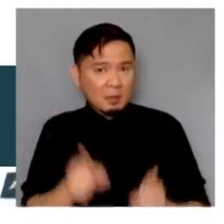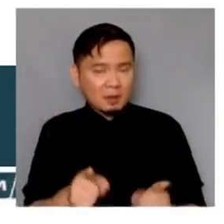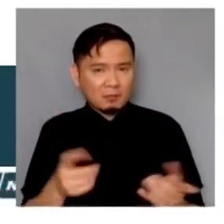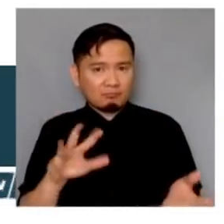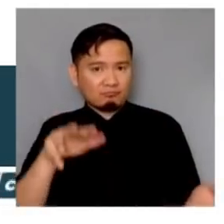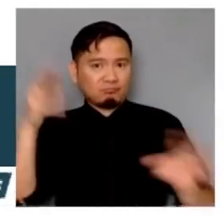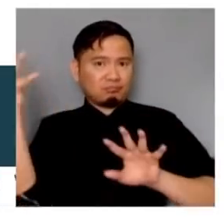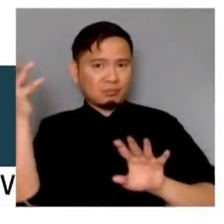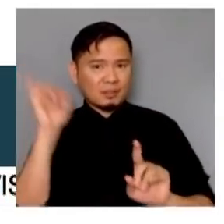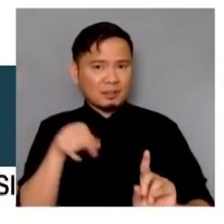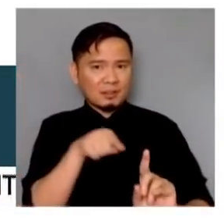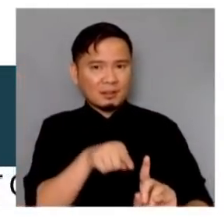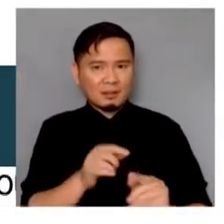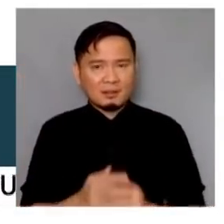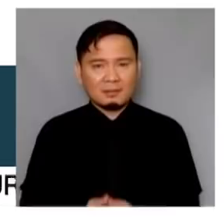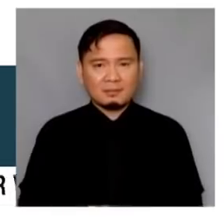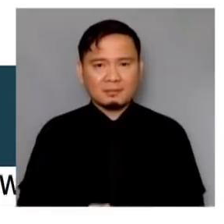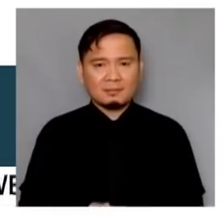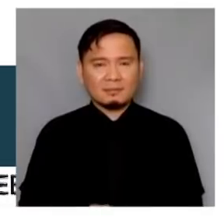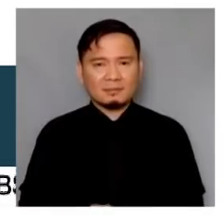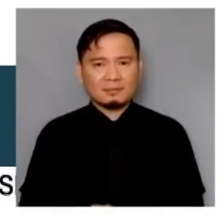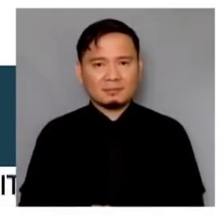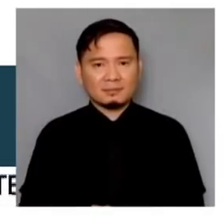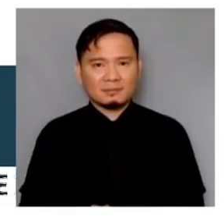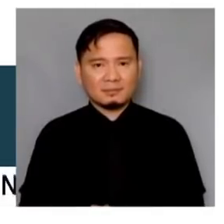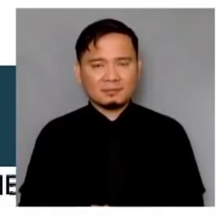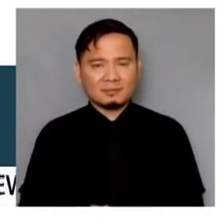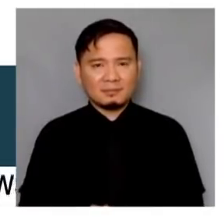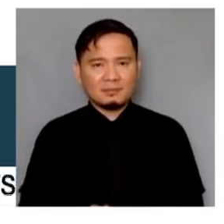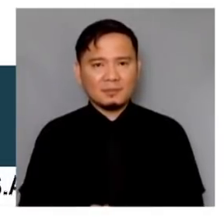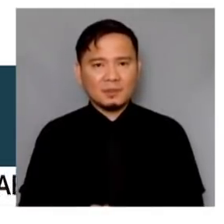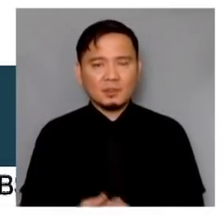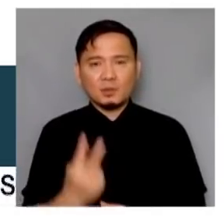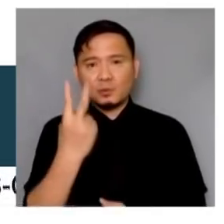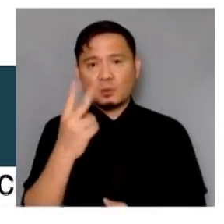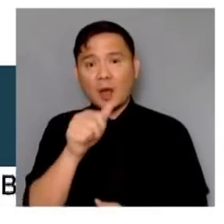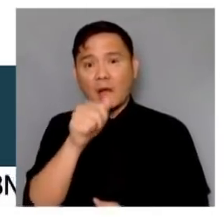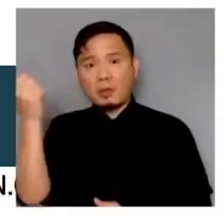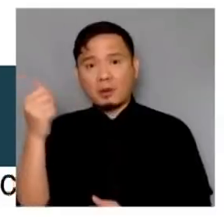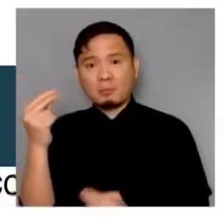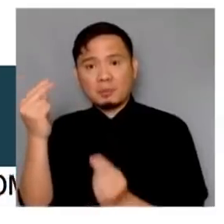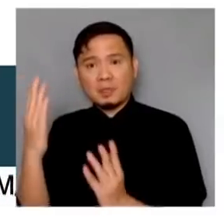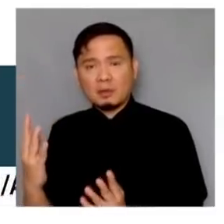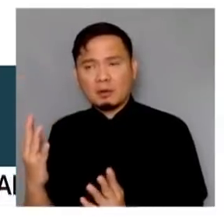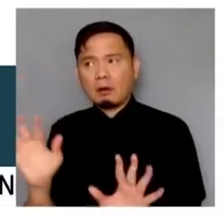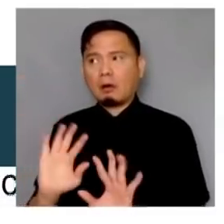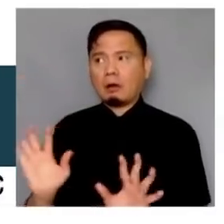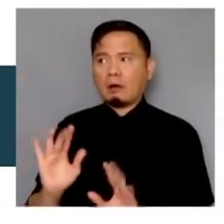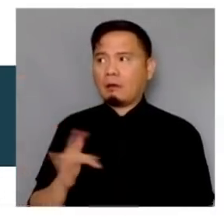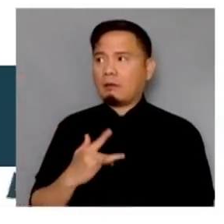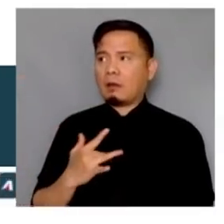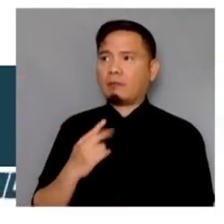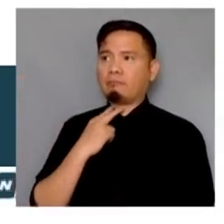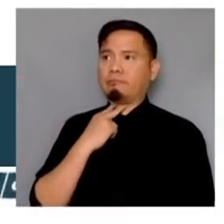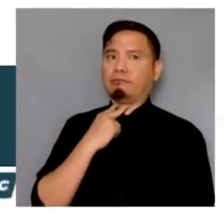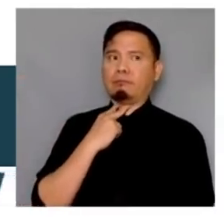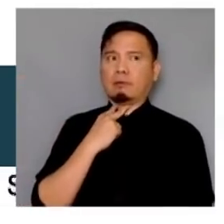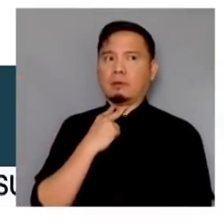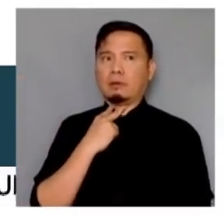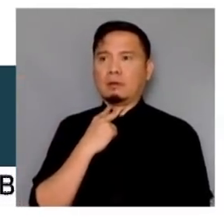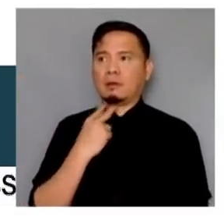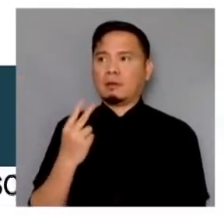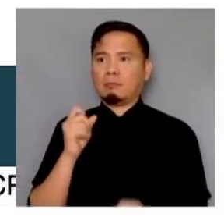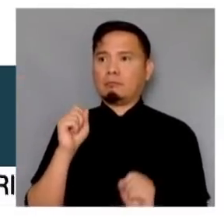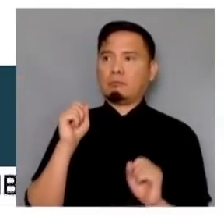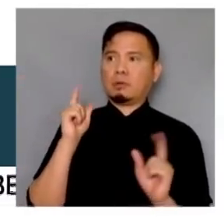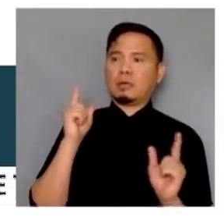So yeah. Now the two other participants claim that they were caught off guard by the pronouncement of one